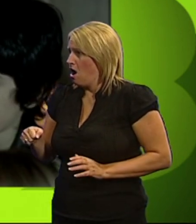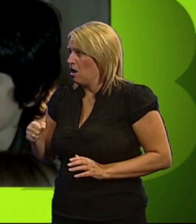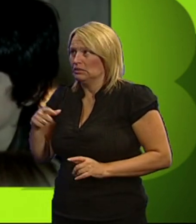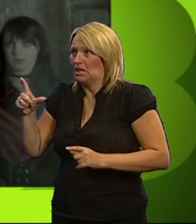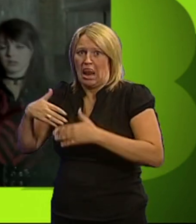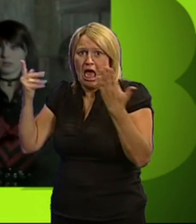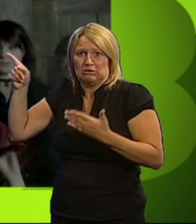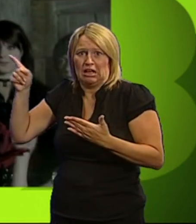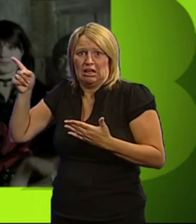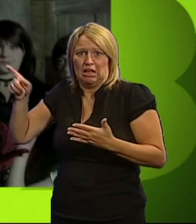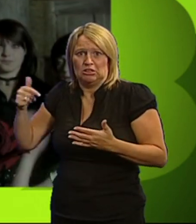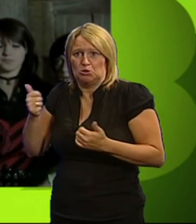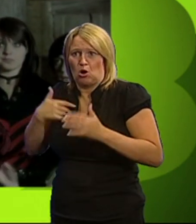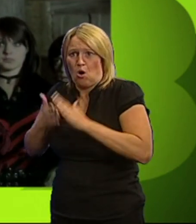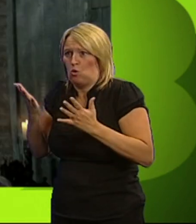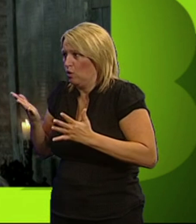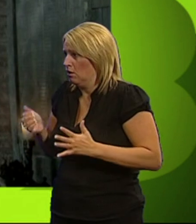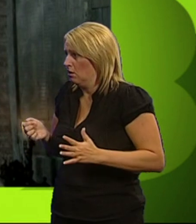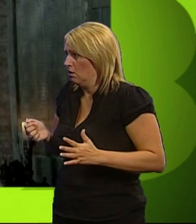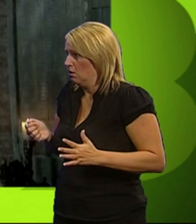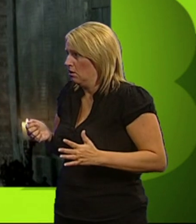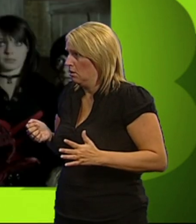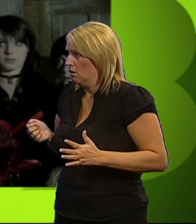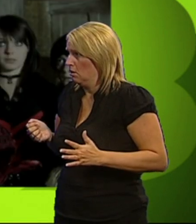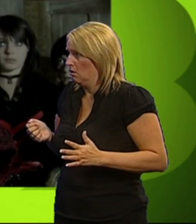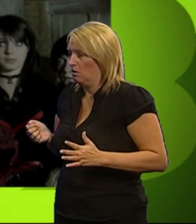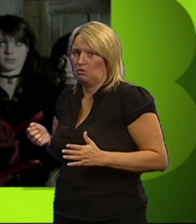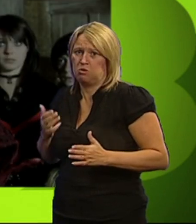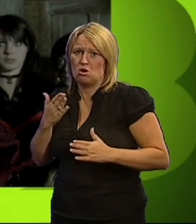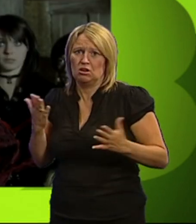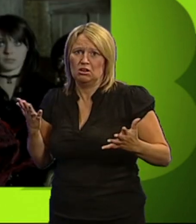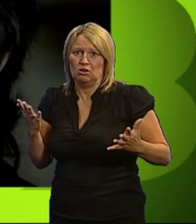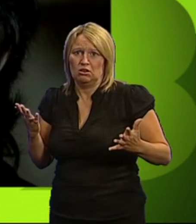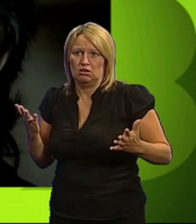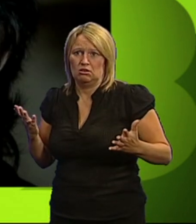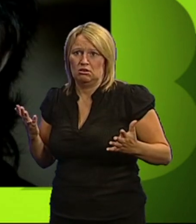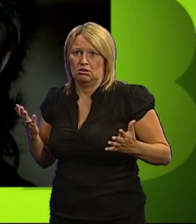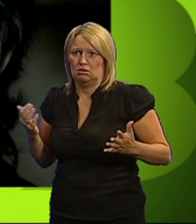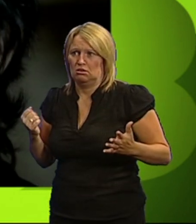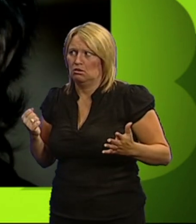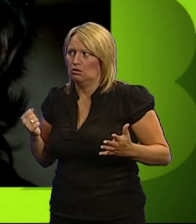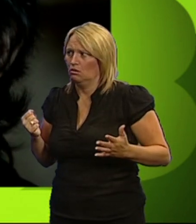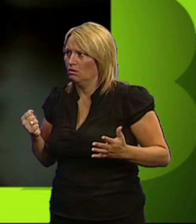Bun Buns, it's still daylight out there. I mean, where am I supposed to go?